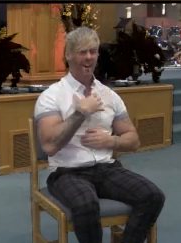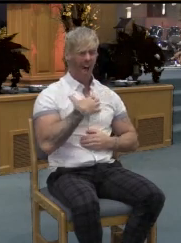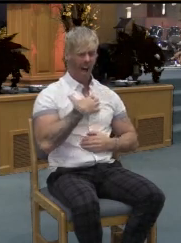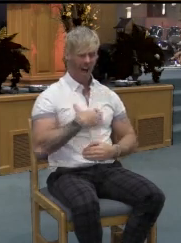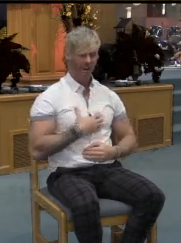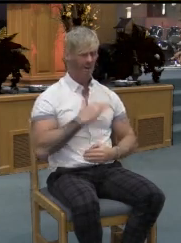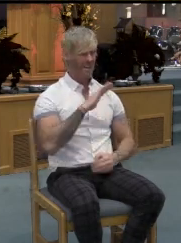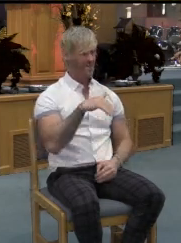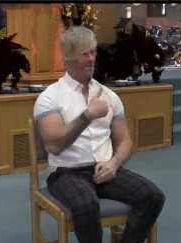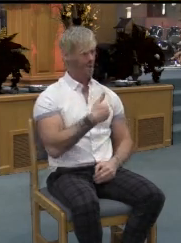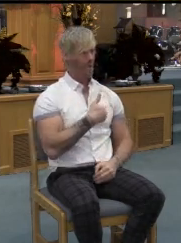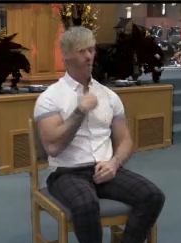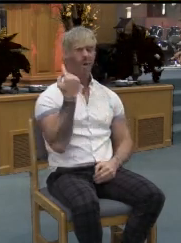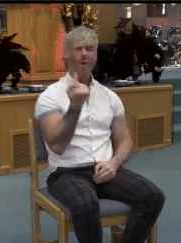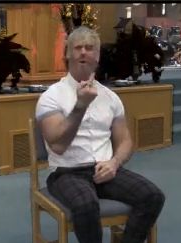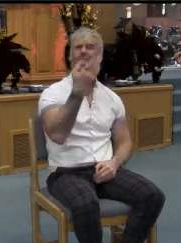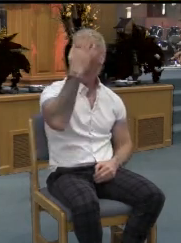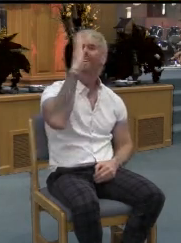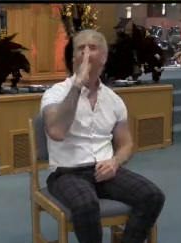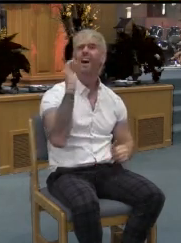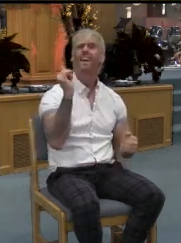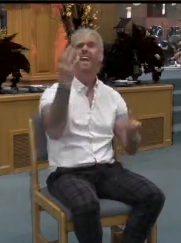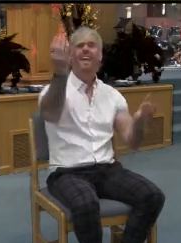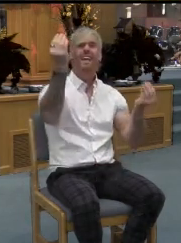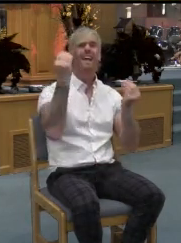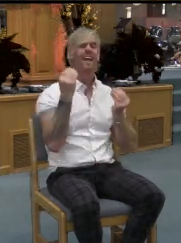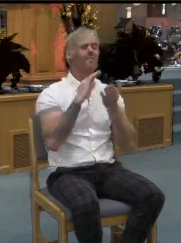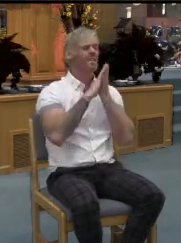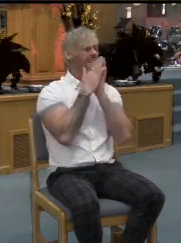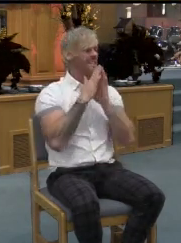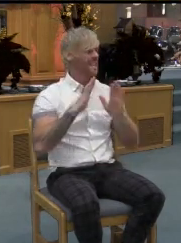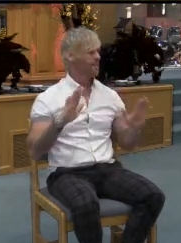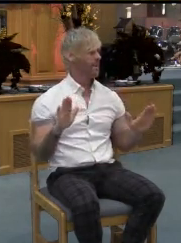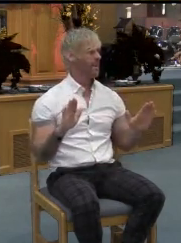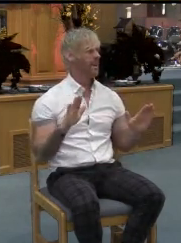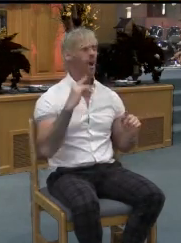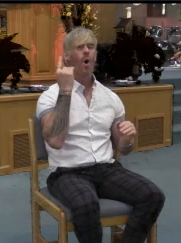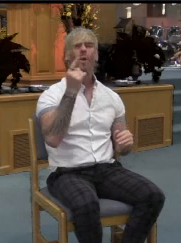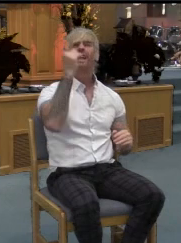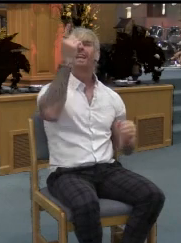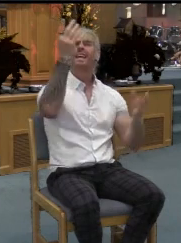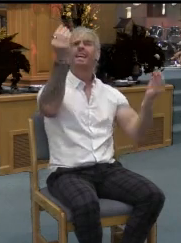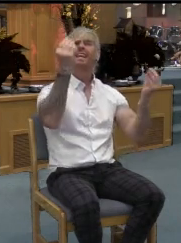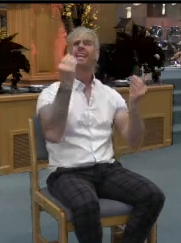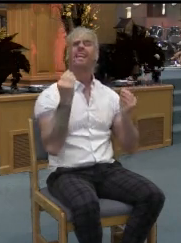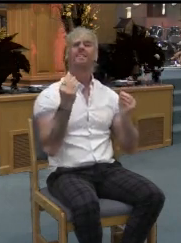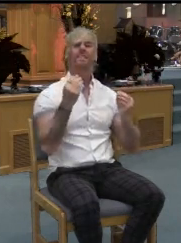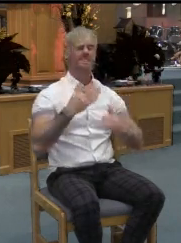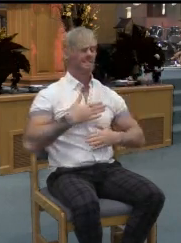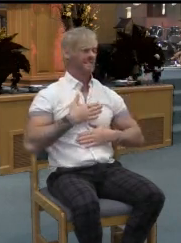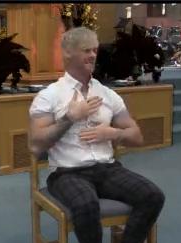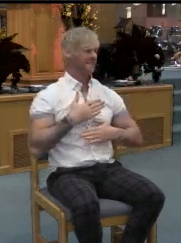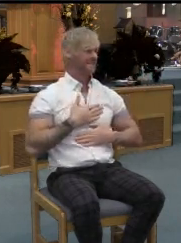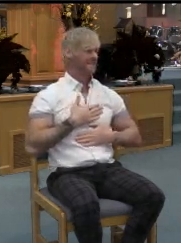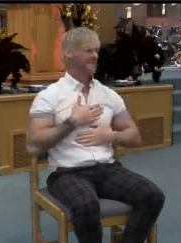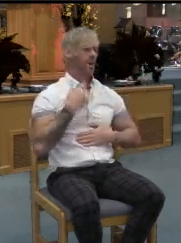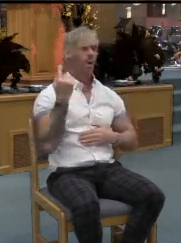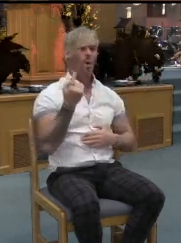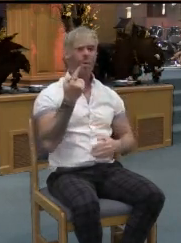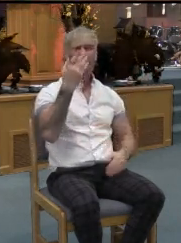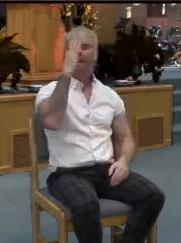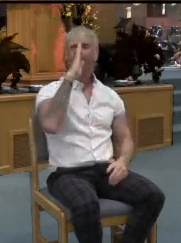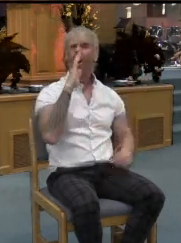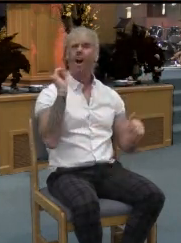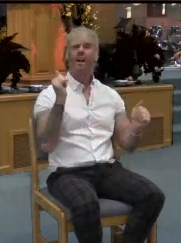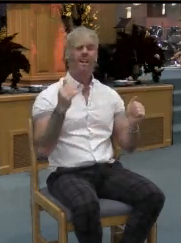soul. Only God can give us contentment. Only God can give us peace. Only God can